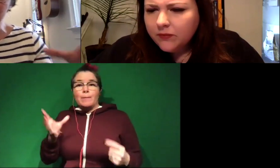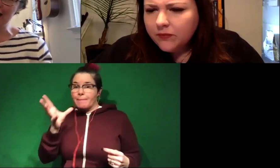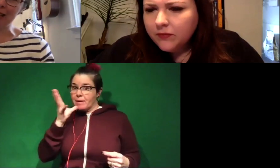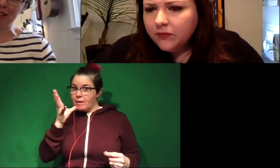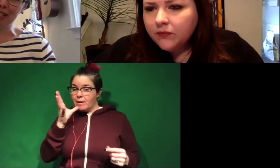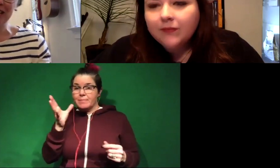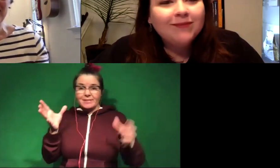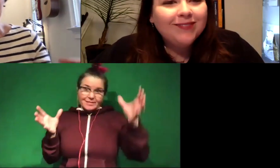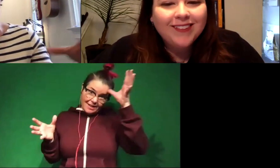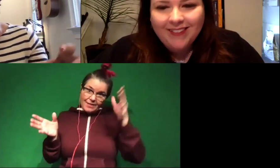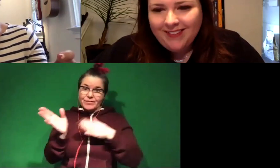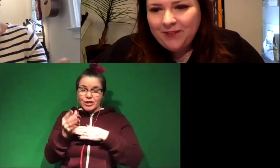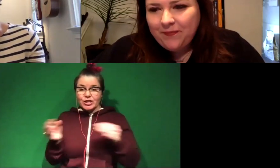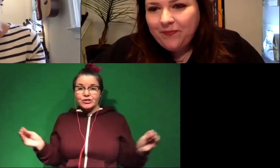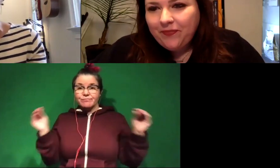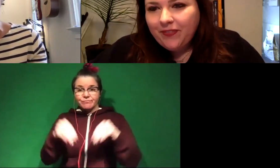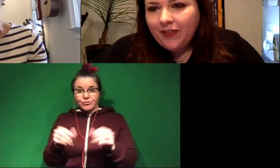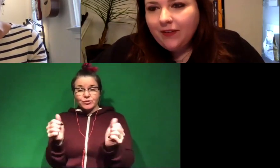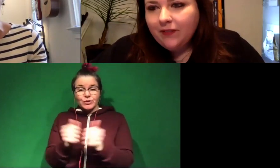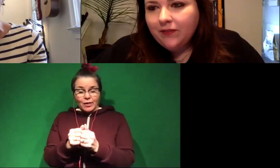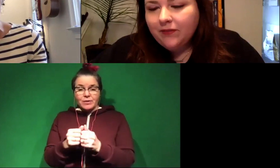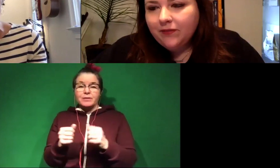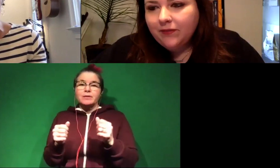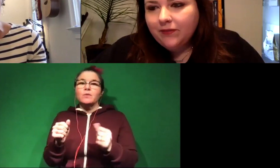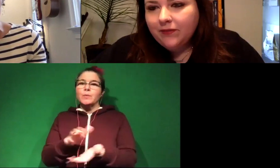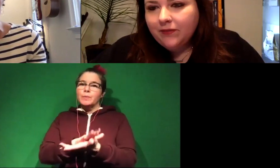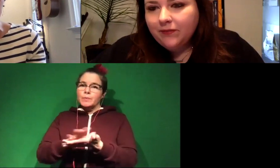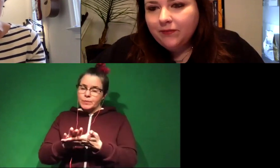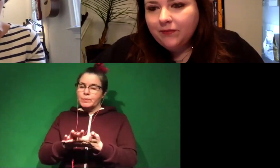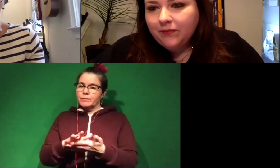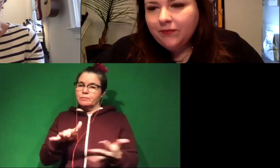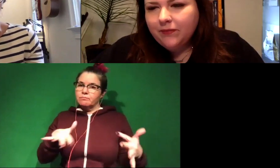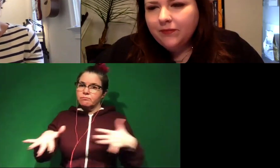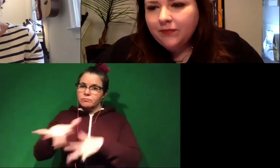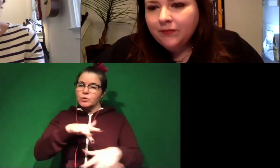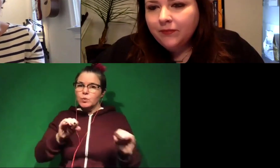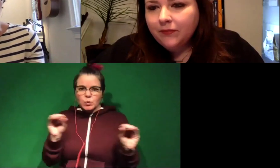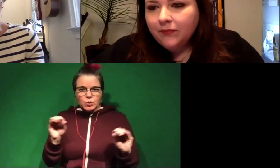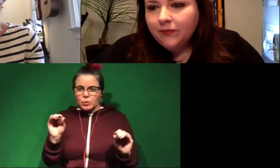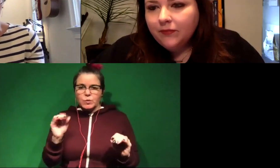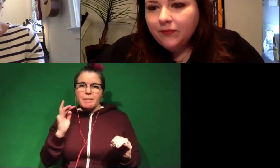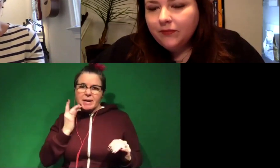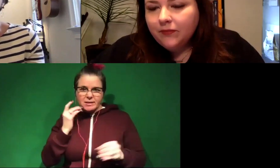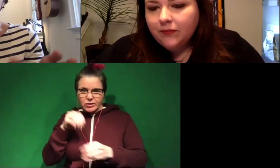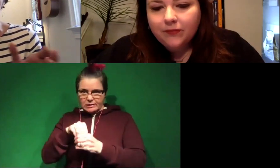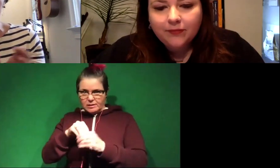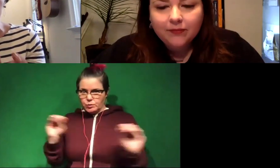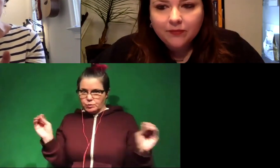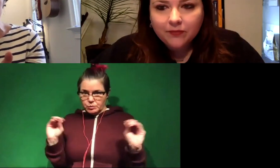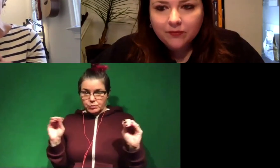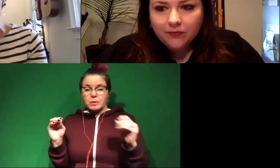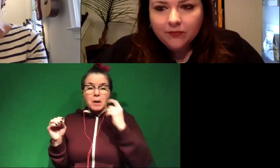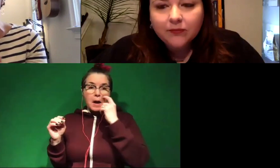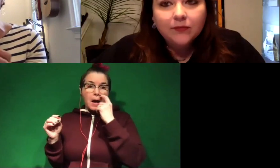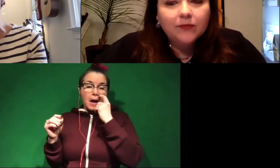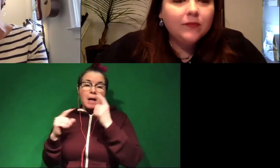and a daddy fish, and we put them in a tank with sterile media. So the media has no bacteria in it. And then we can